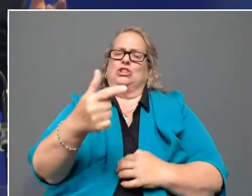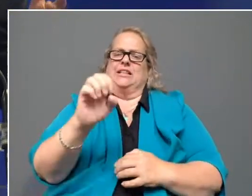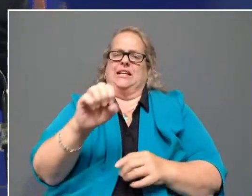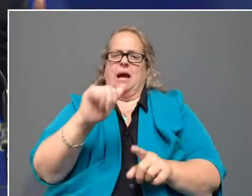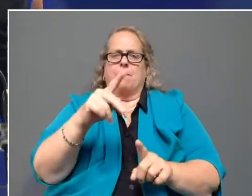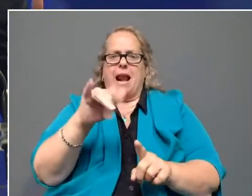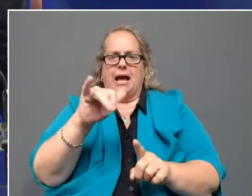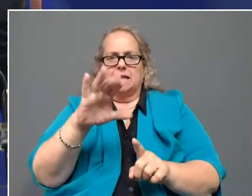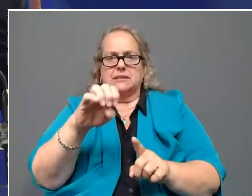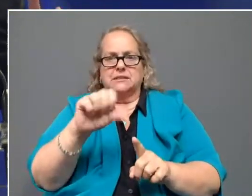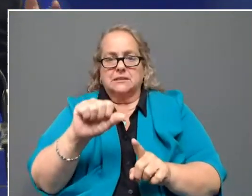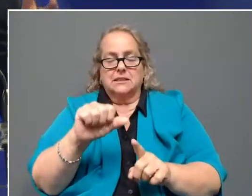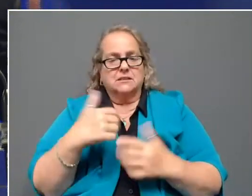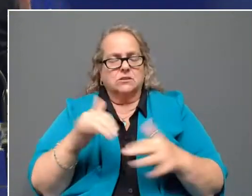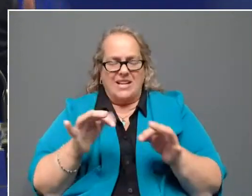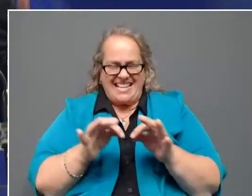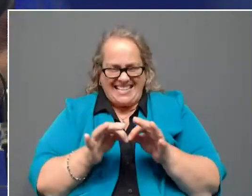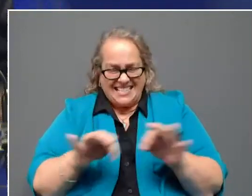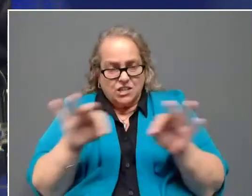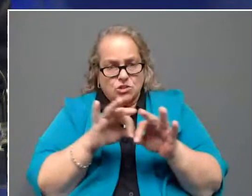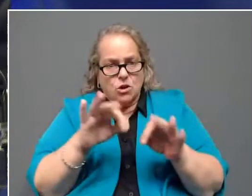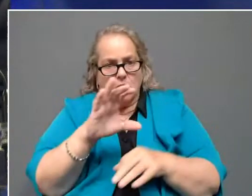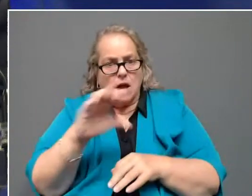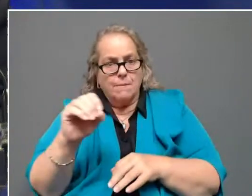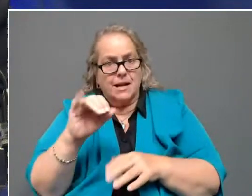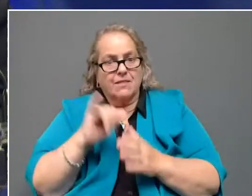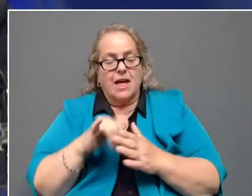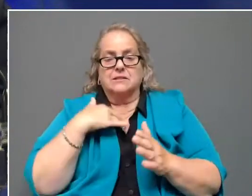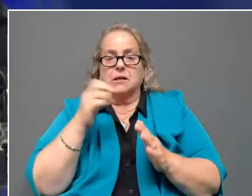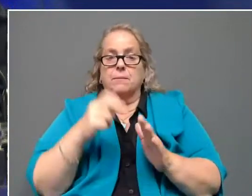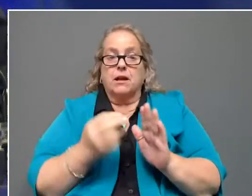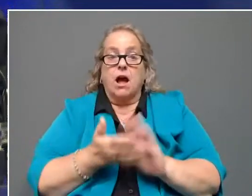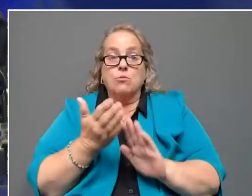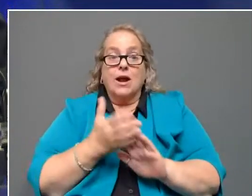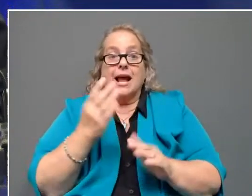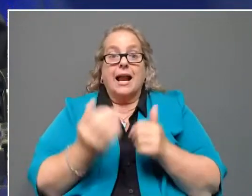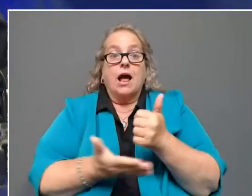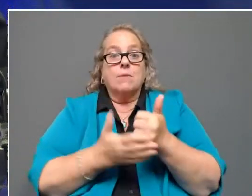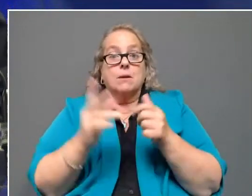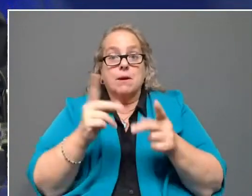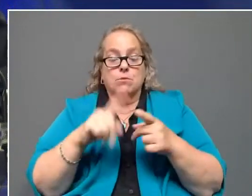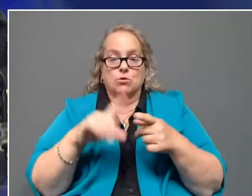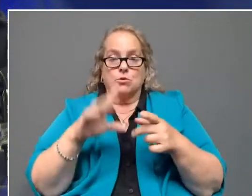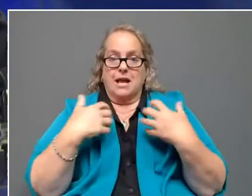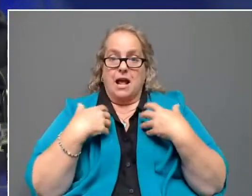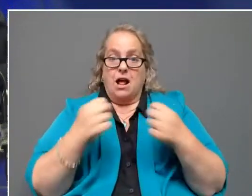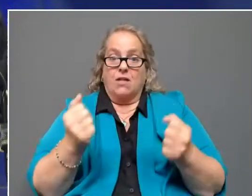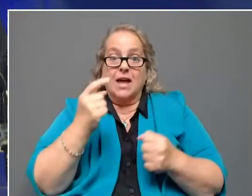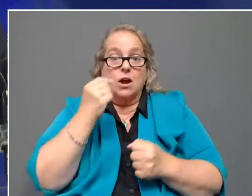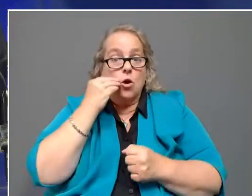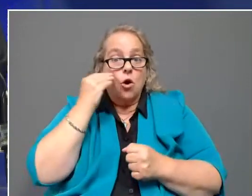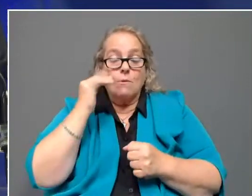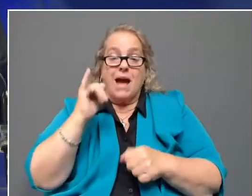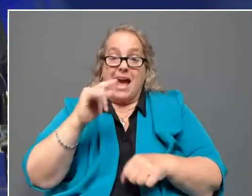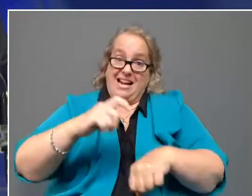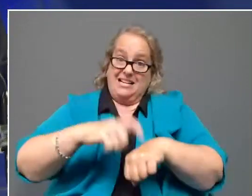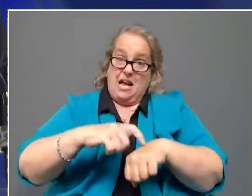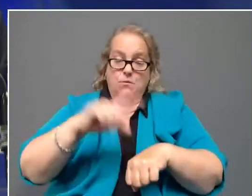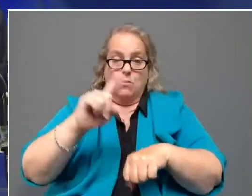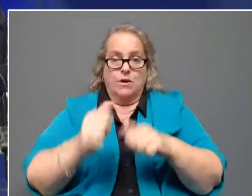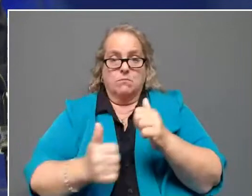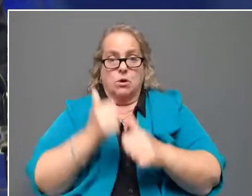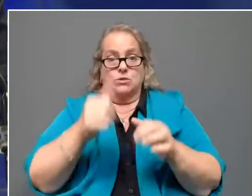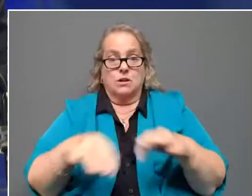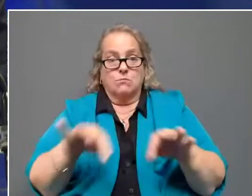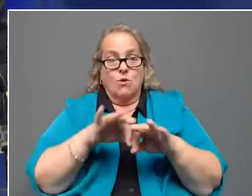essential company that has been operating and helping people be healthy at home at a time that it was most important. And my goodness, thank you to